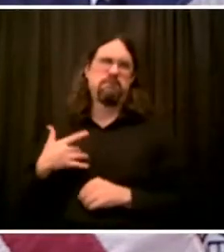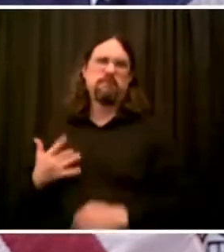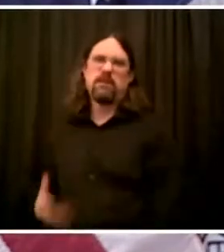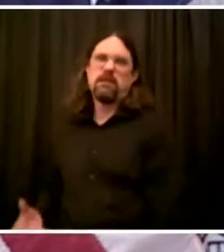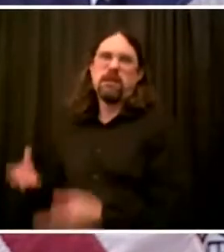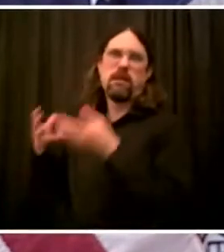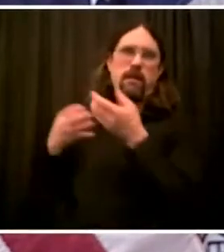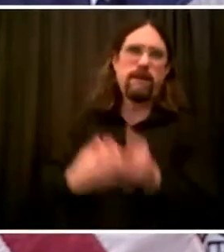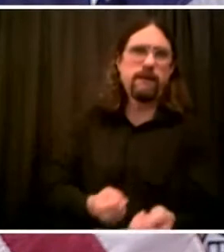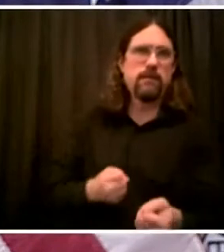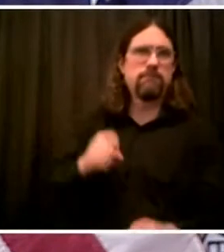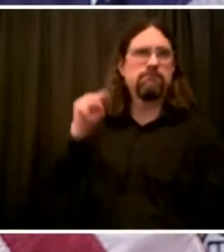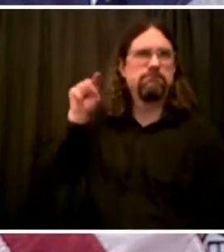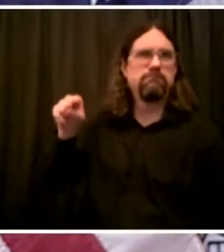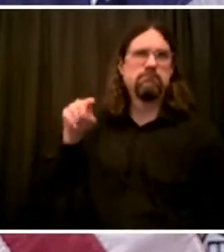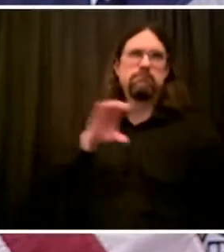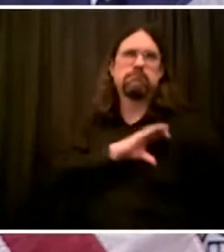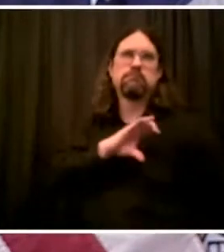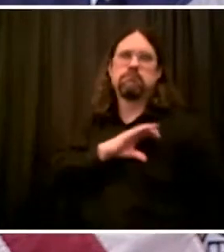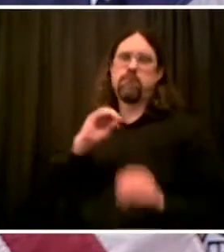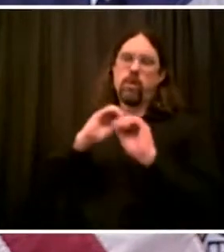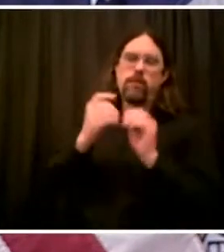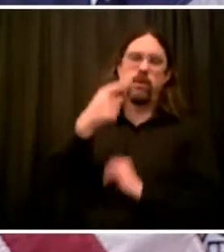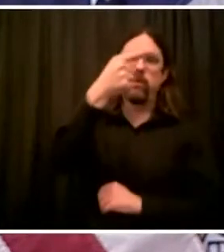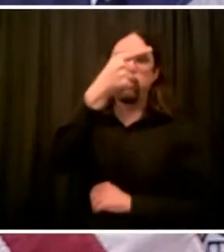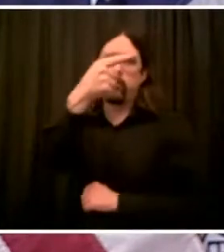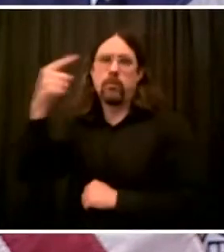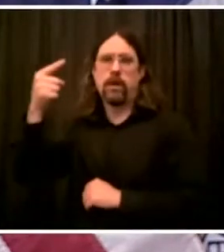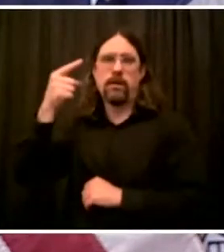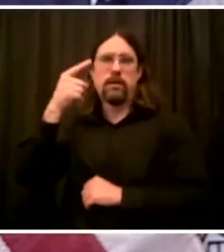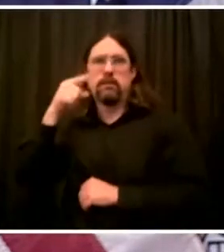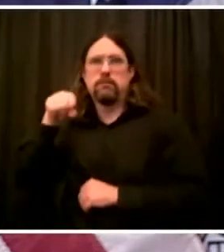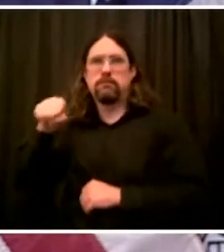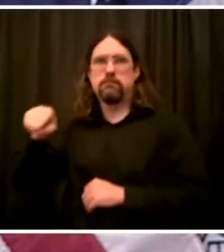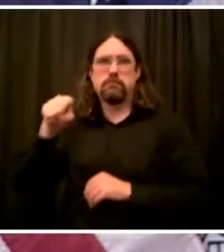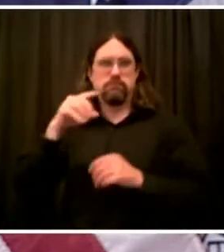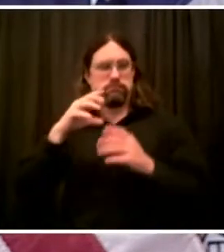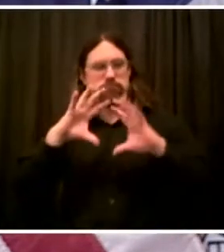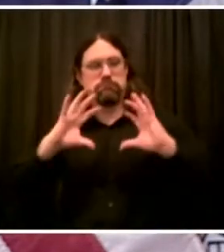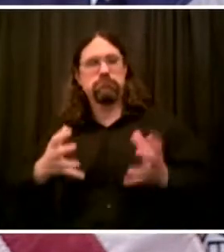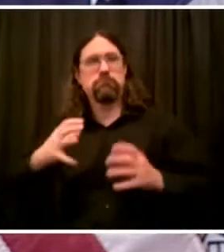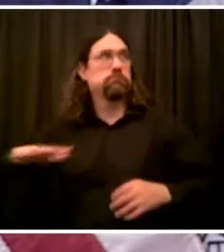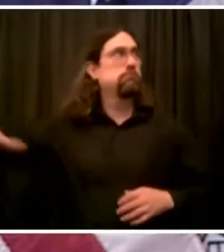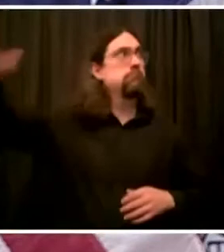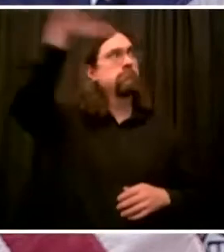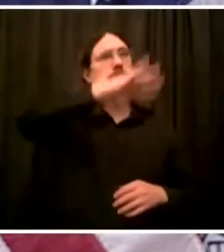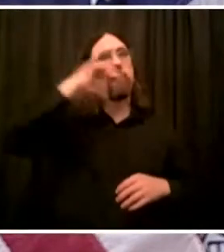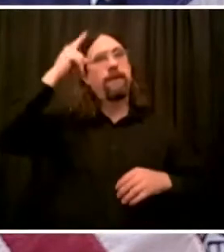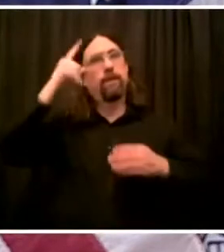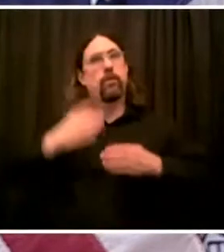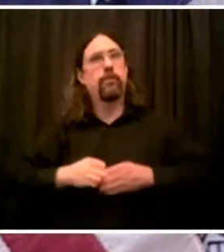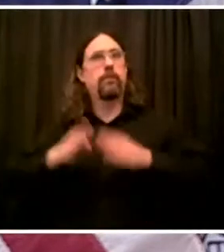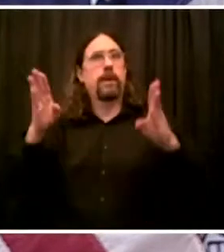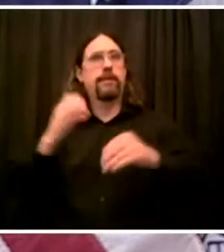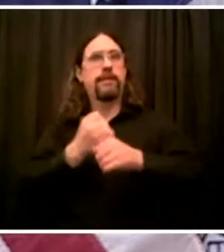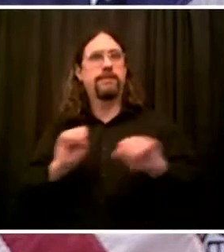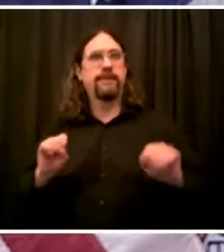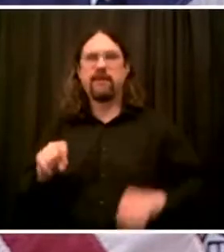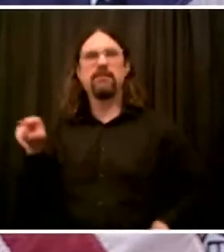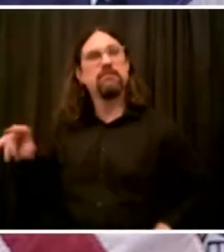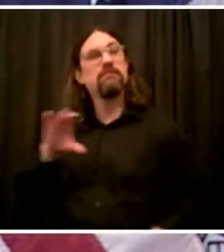safety organization in the city to play in making sure we are all safe in this crisis. So I'm not ready